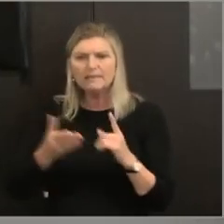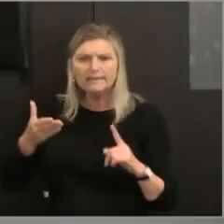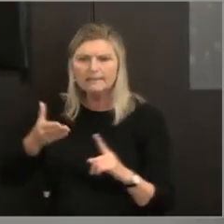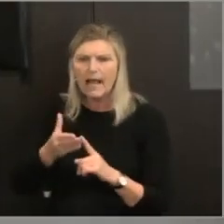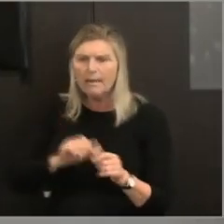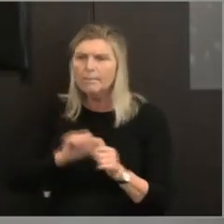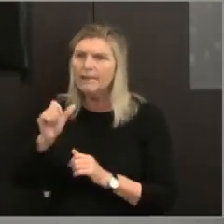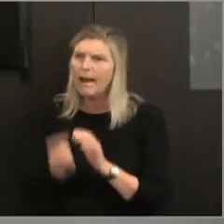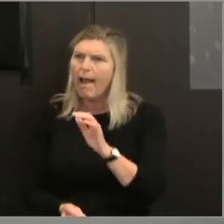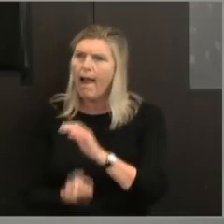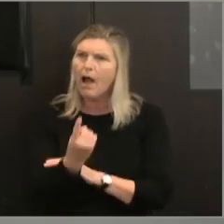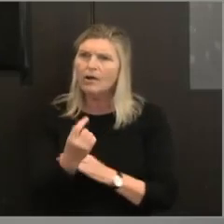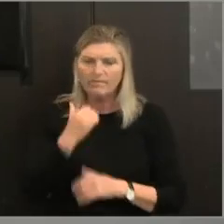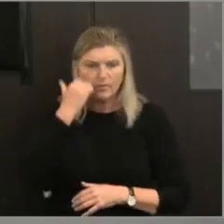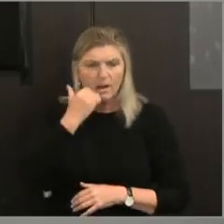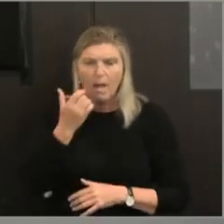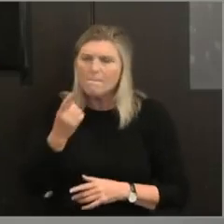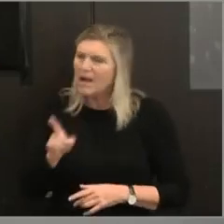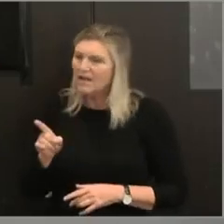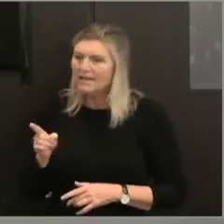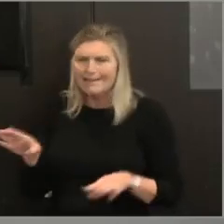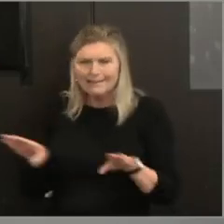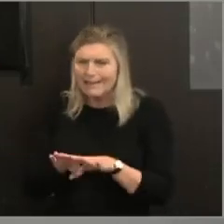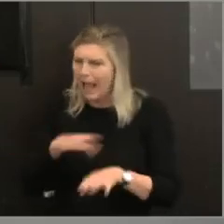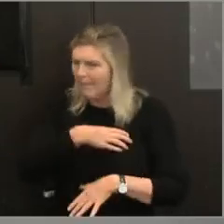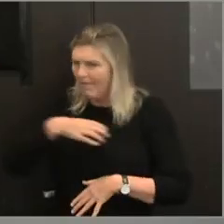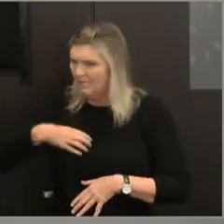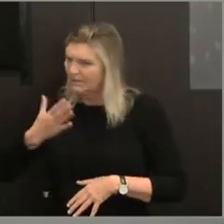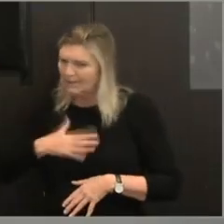properly consider the reasons for the disproportionality.